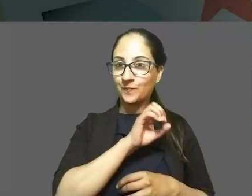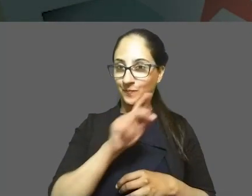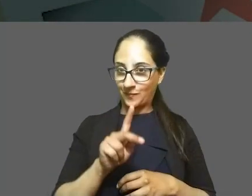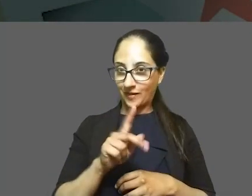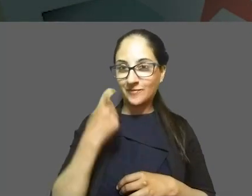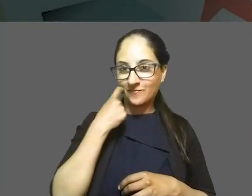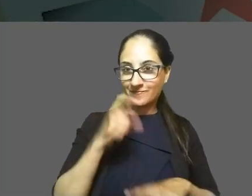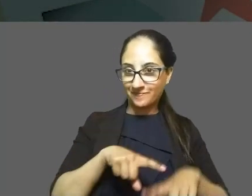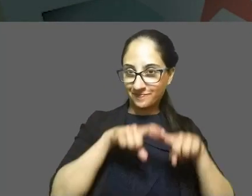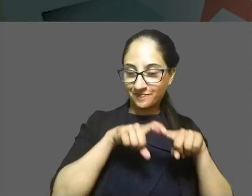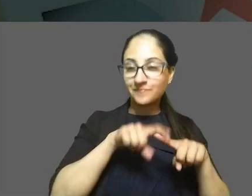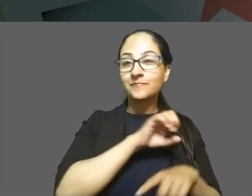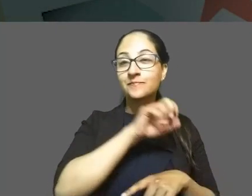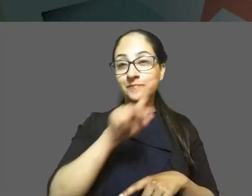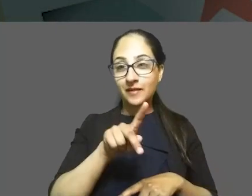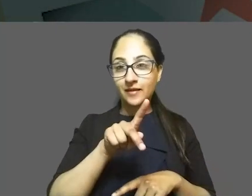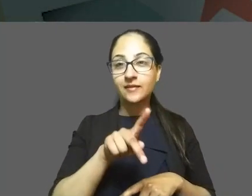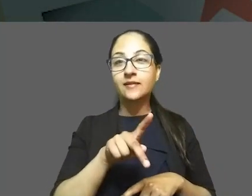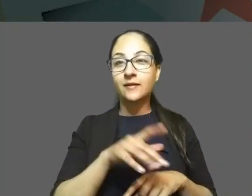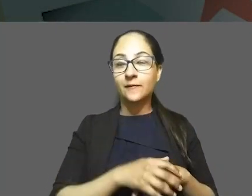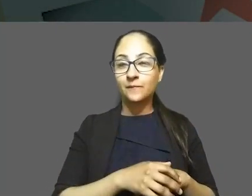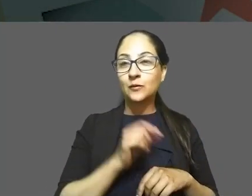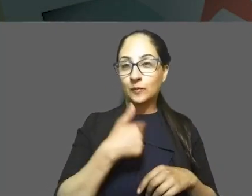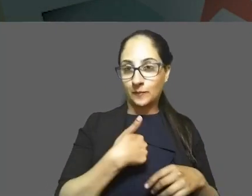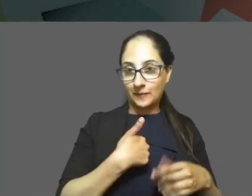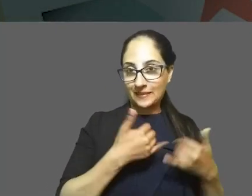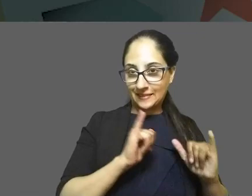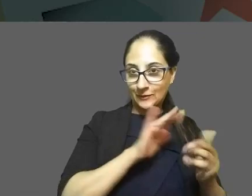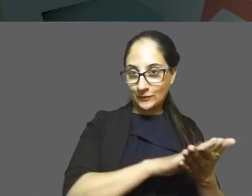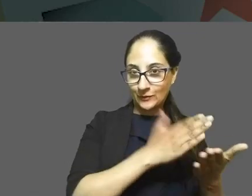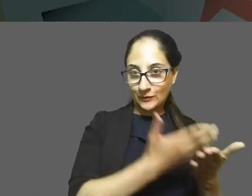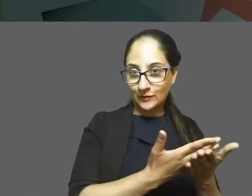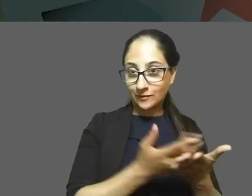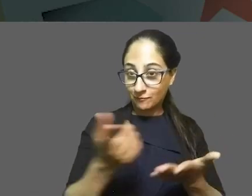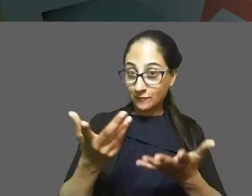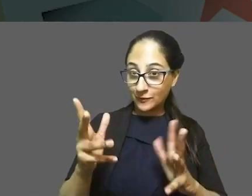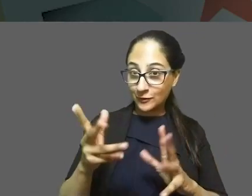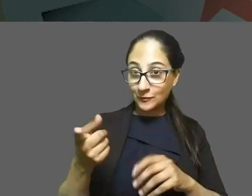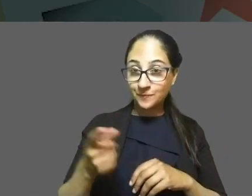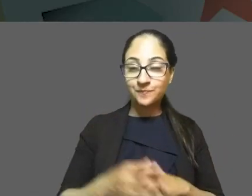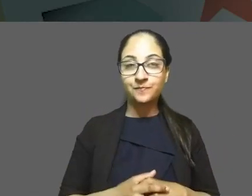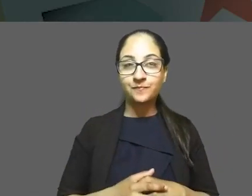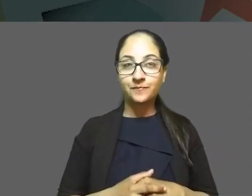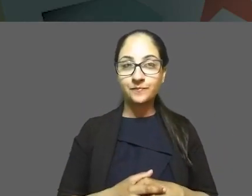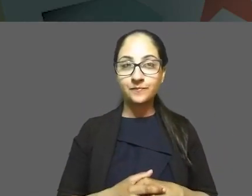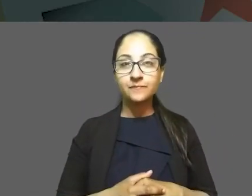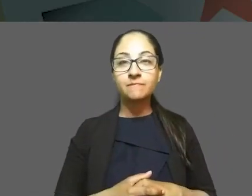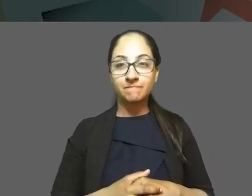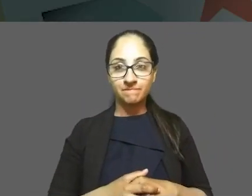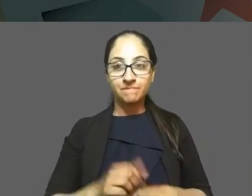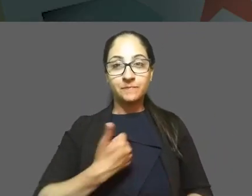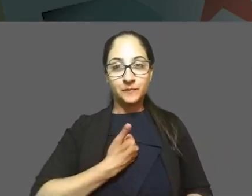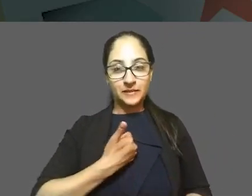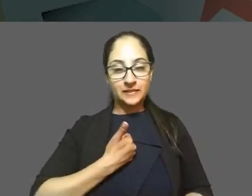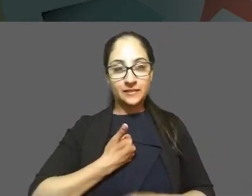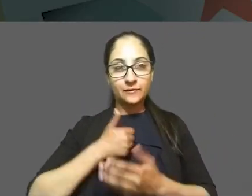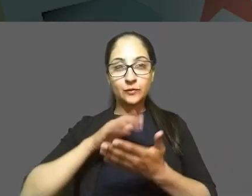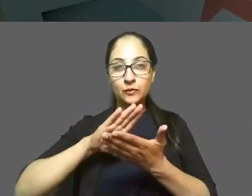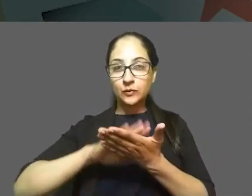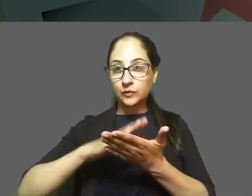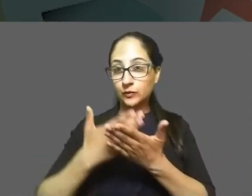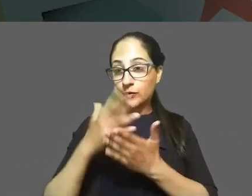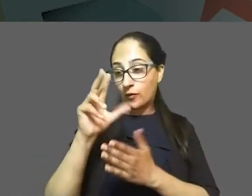We're back. Our Karai chicken is still finishing off. If Chef Ali, you want to show them your Karai chicken and I'll show them mine? Sure.